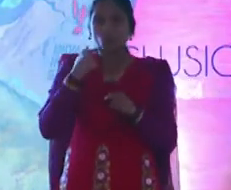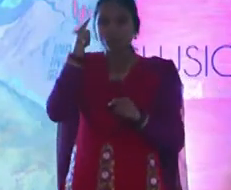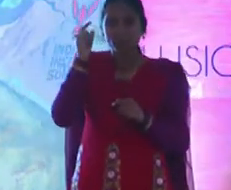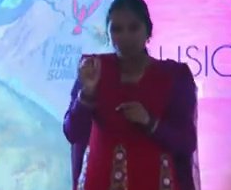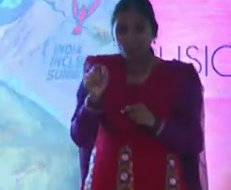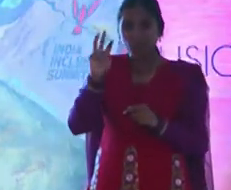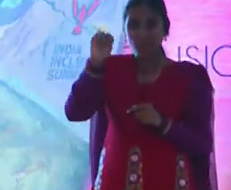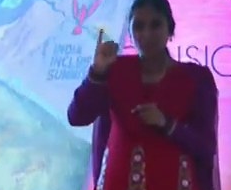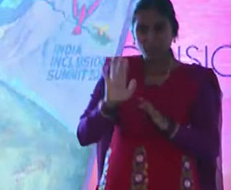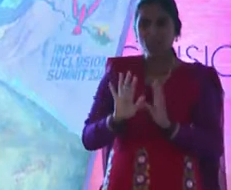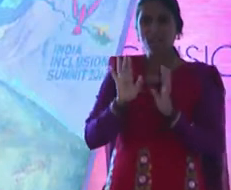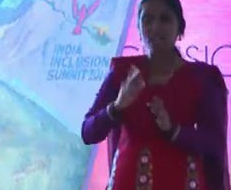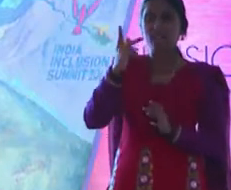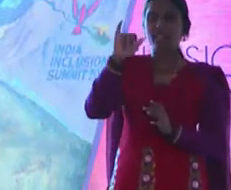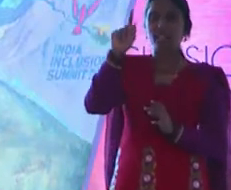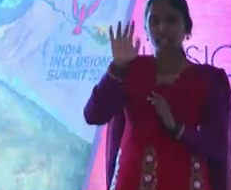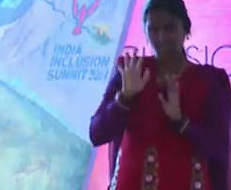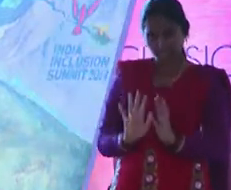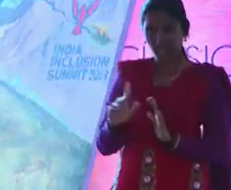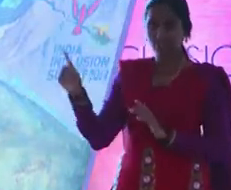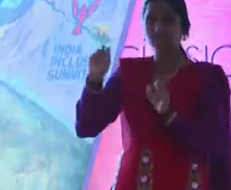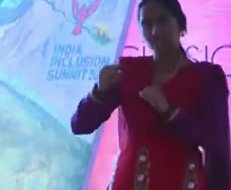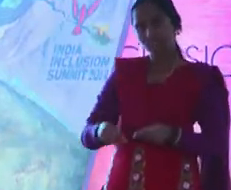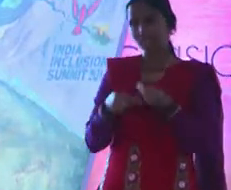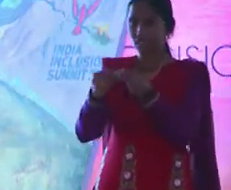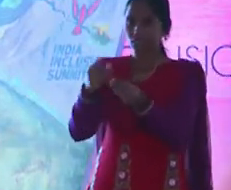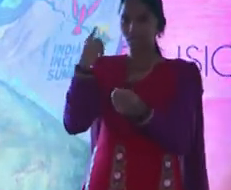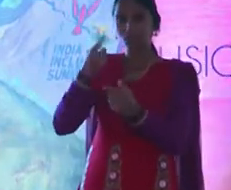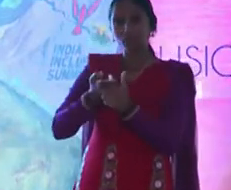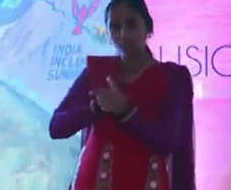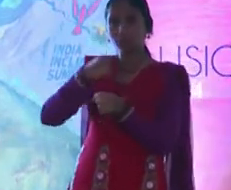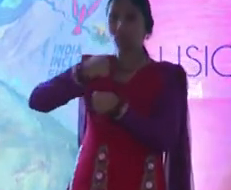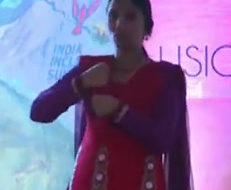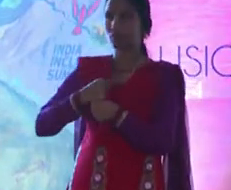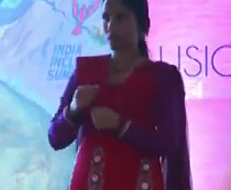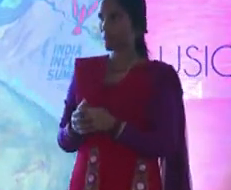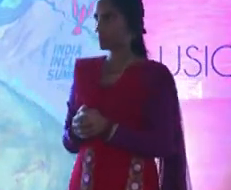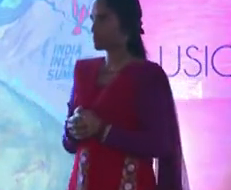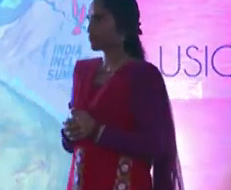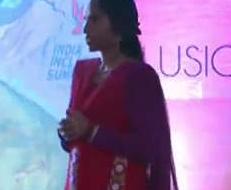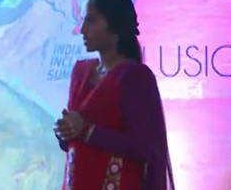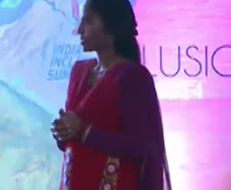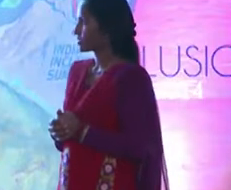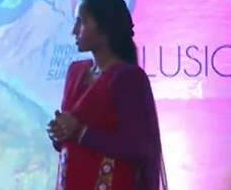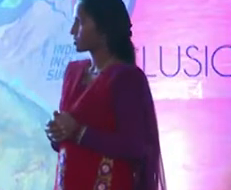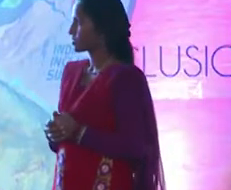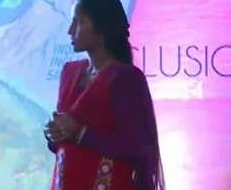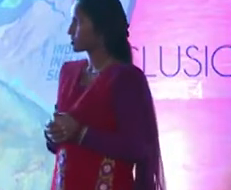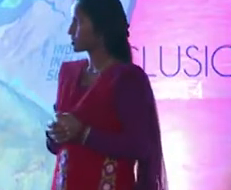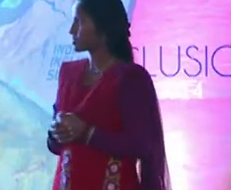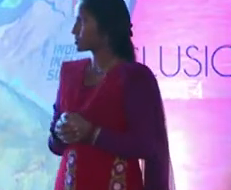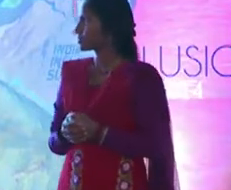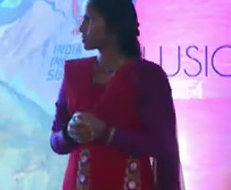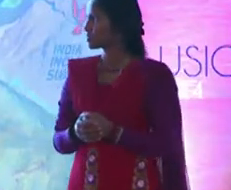Now, this kit also is the first time that we have approved mental impairment kits. Now, these kits can be given to